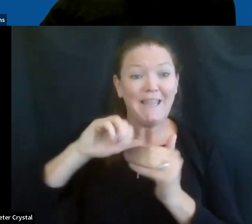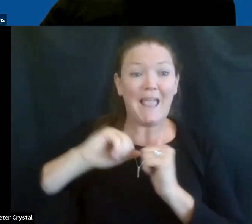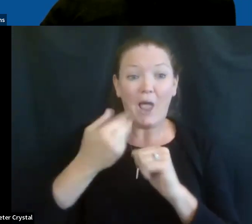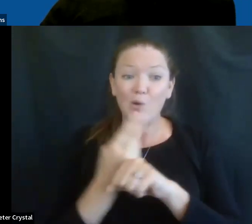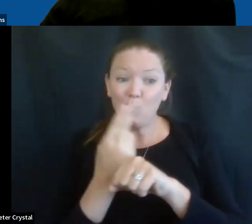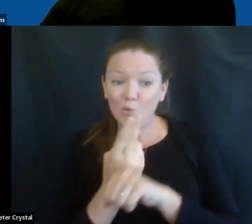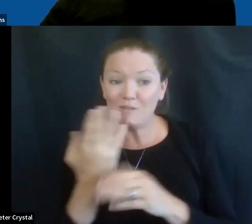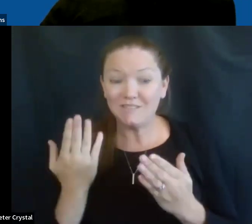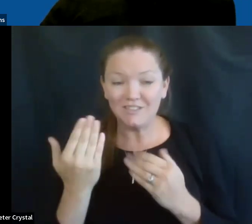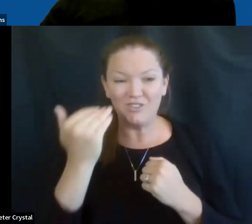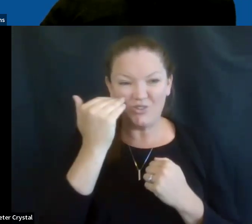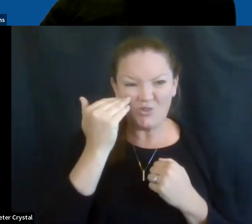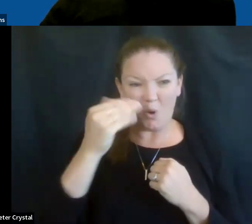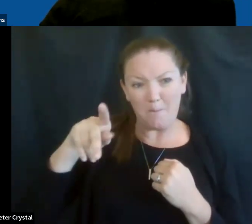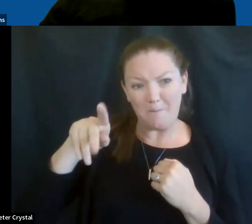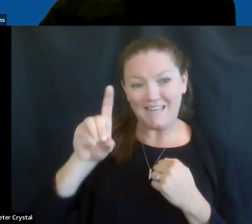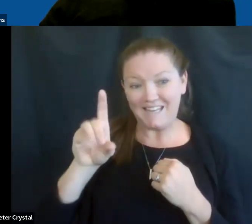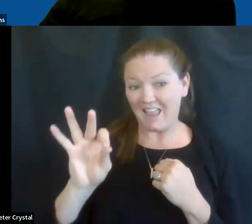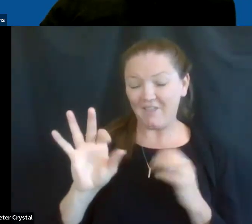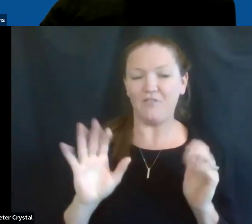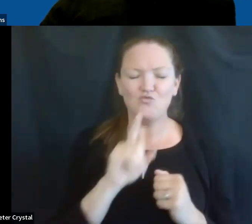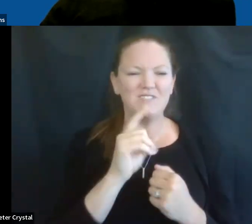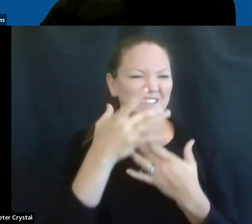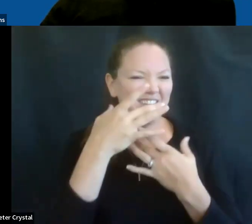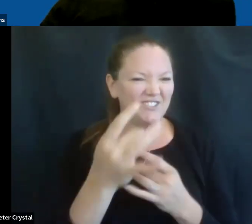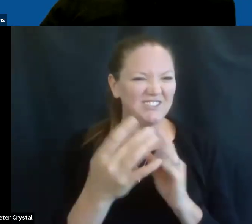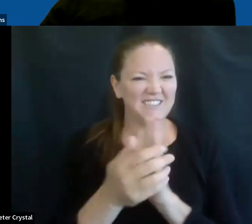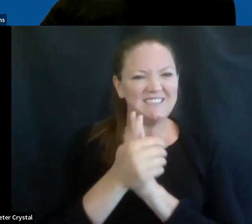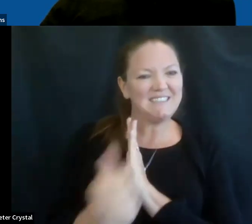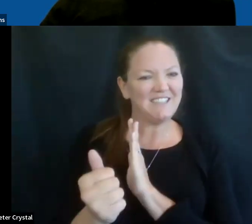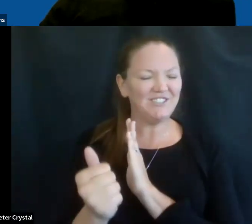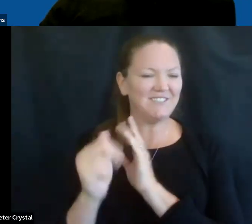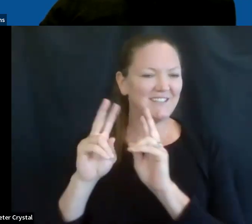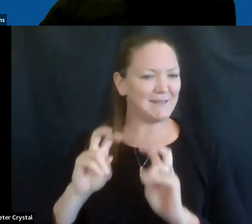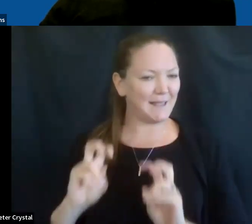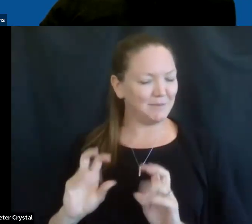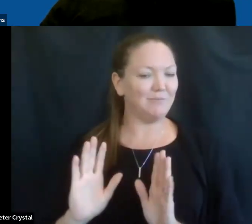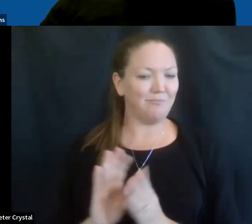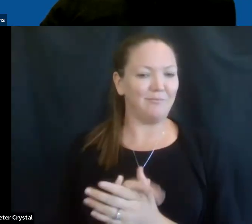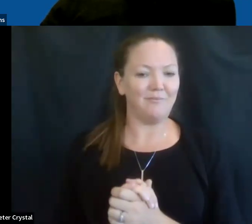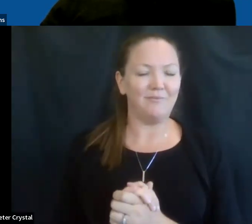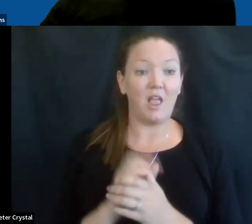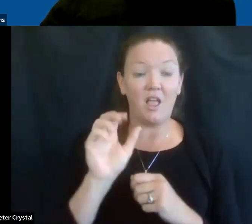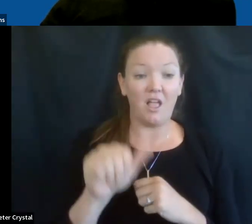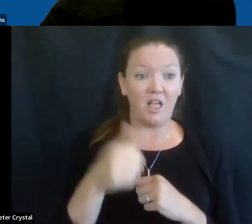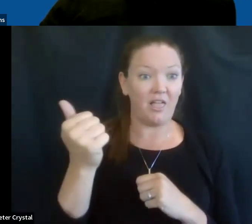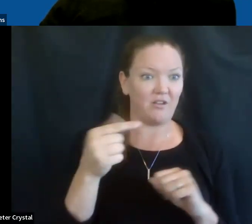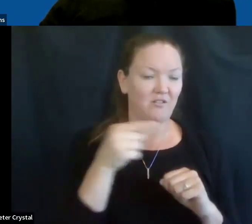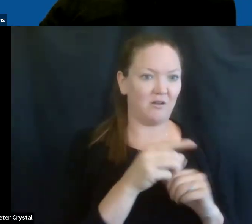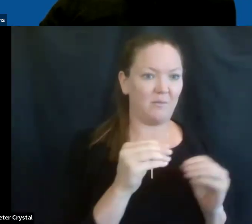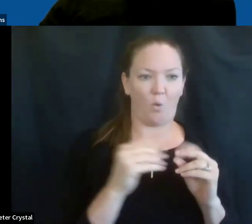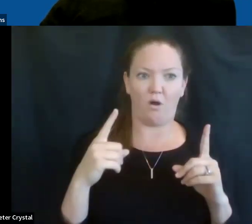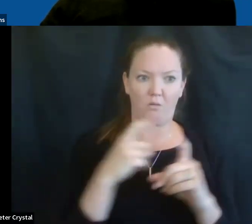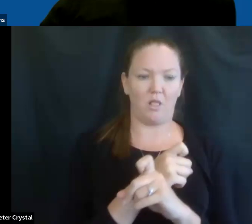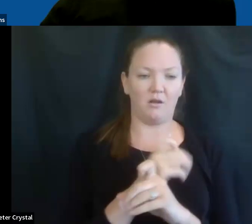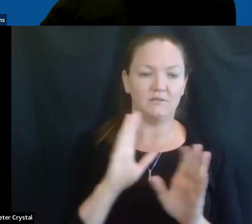you familiar with a PDF? So it's actually a kind of interesting set of skills assessment, and the other one's actually even more complex, but they